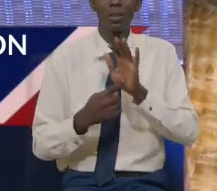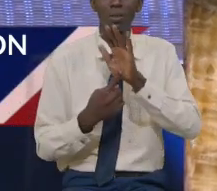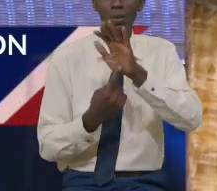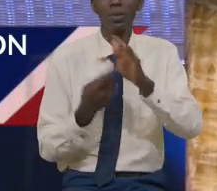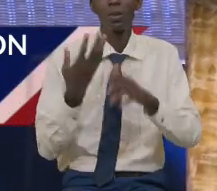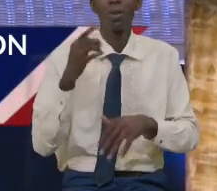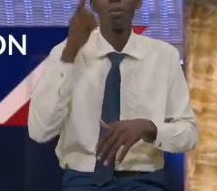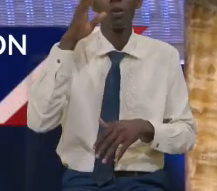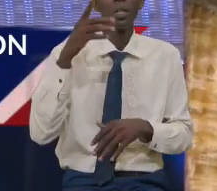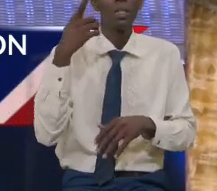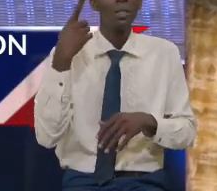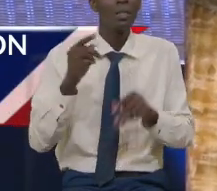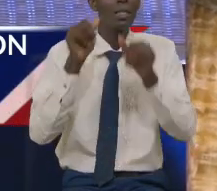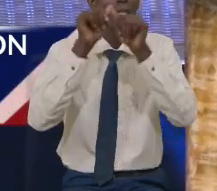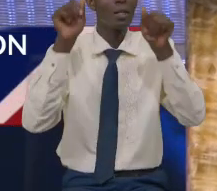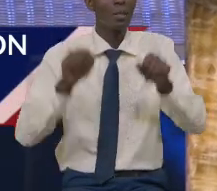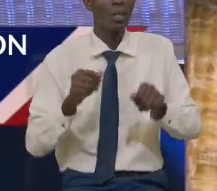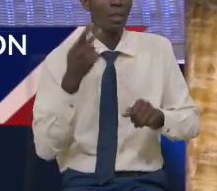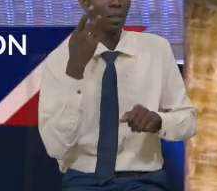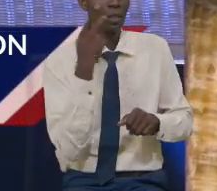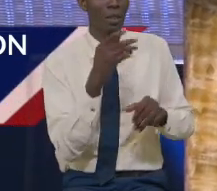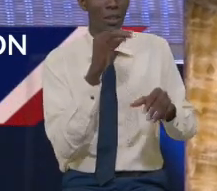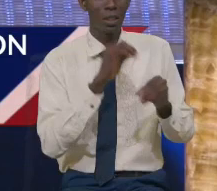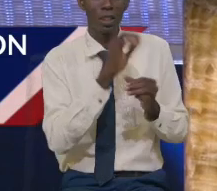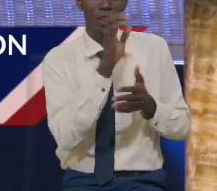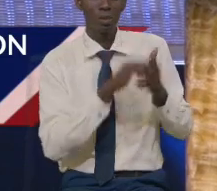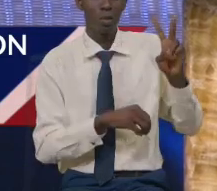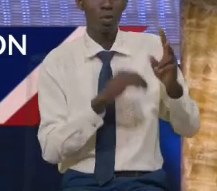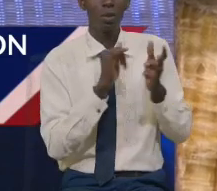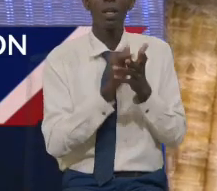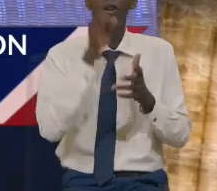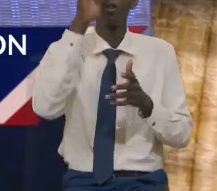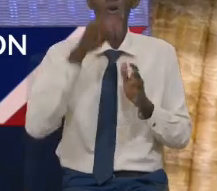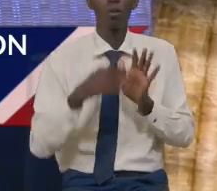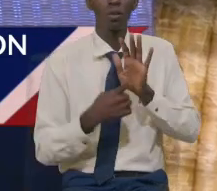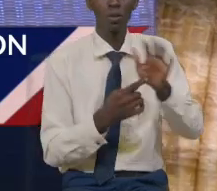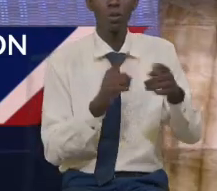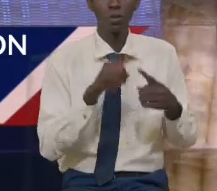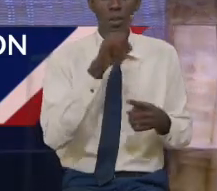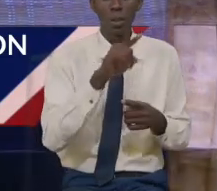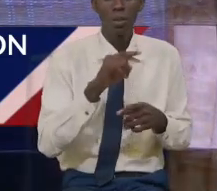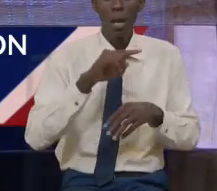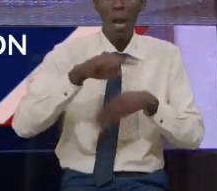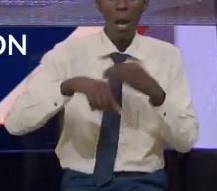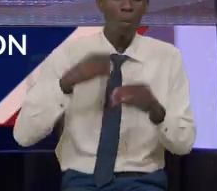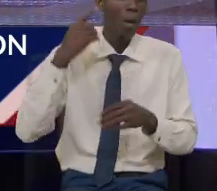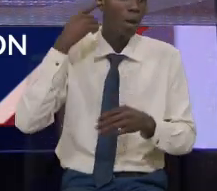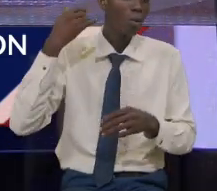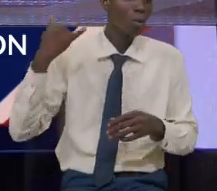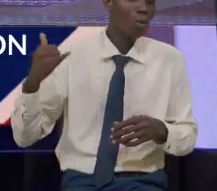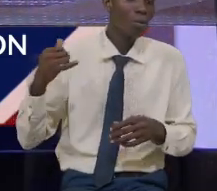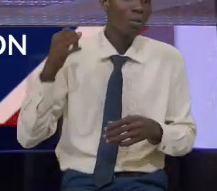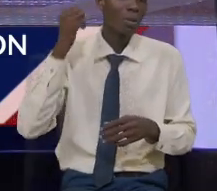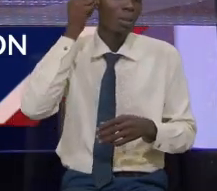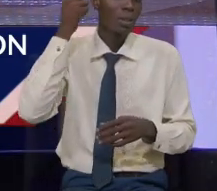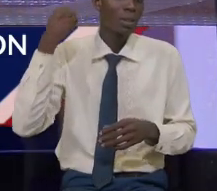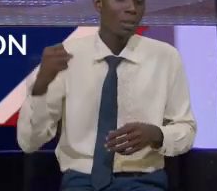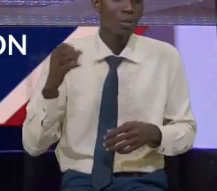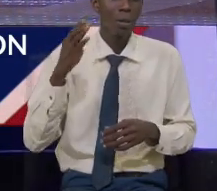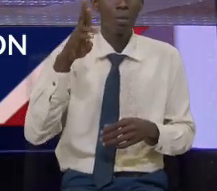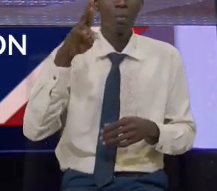we see in chapter 2 that God revealed to him, gold, silver,